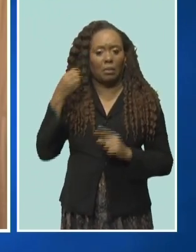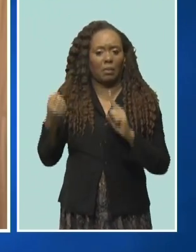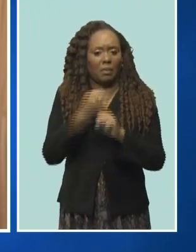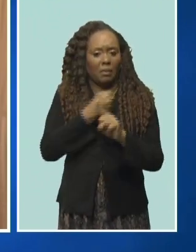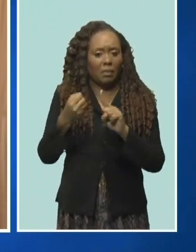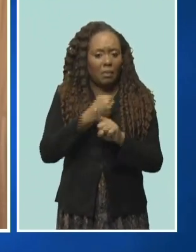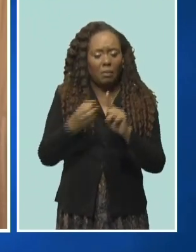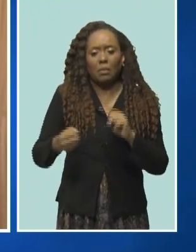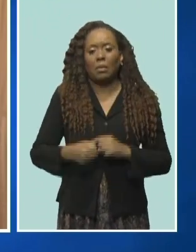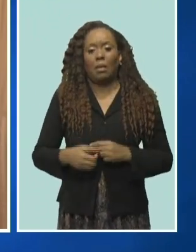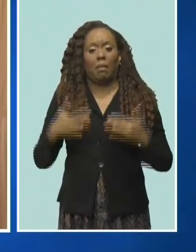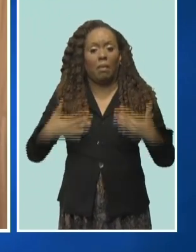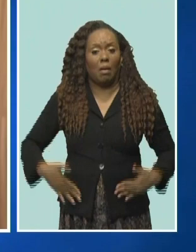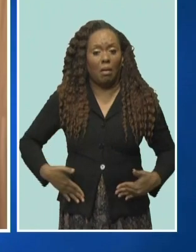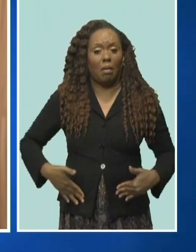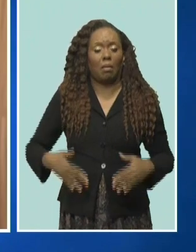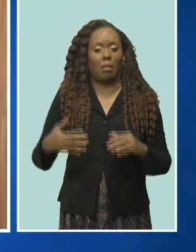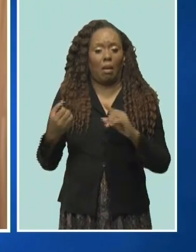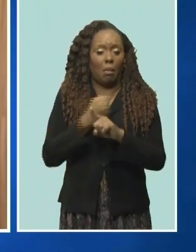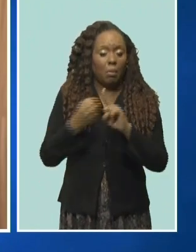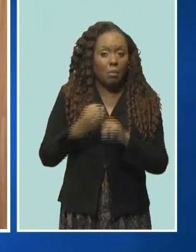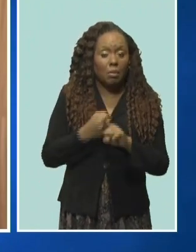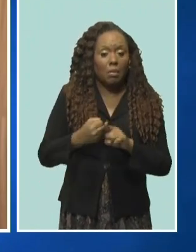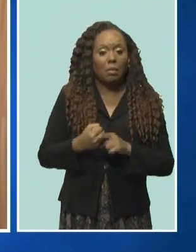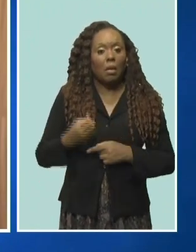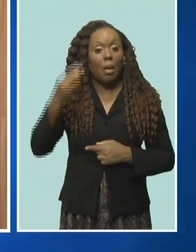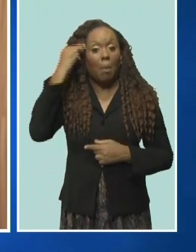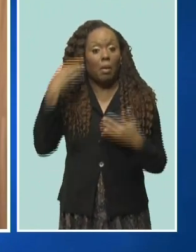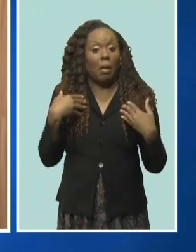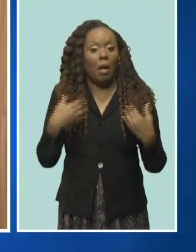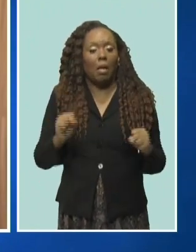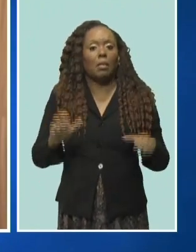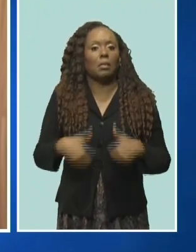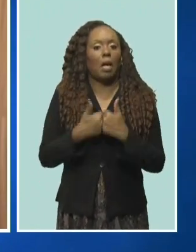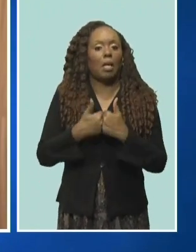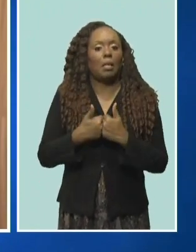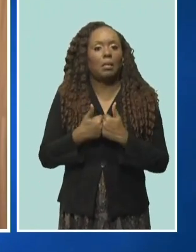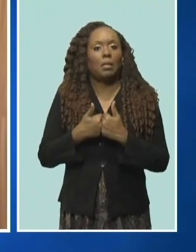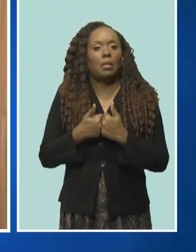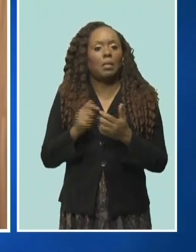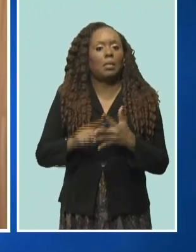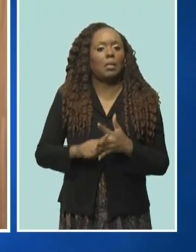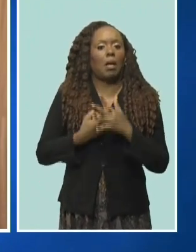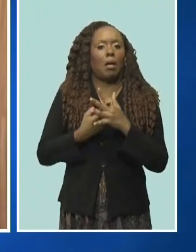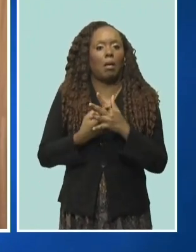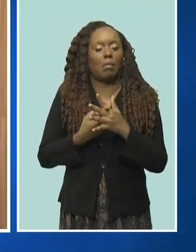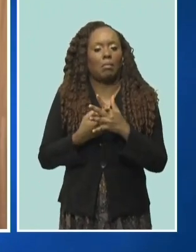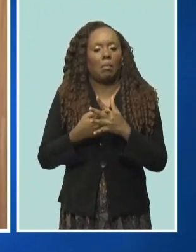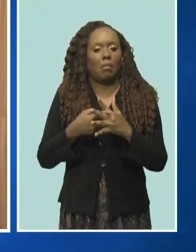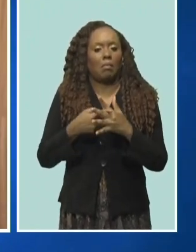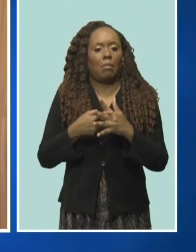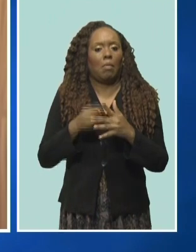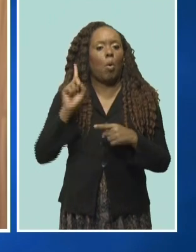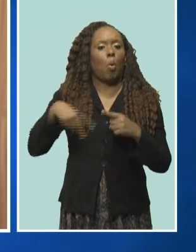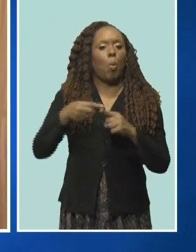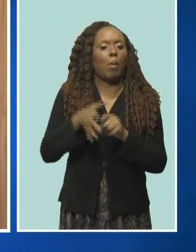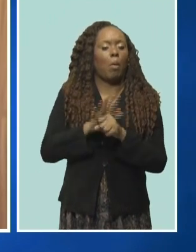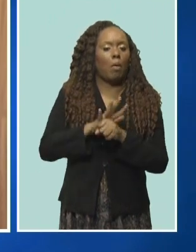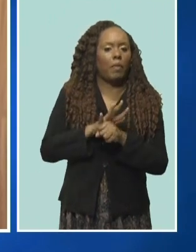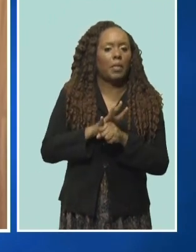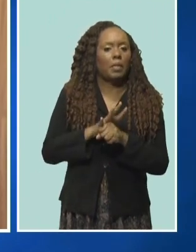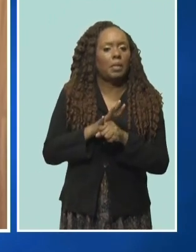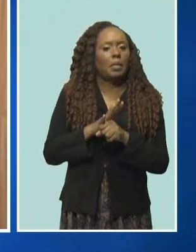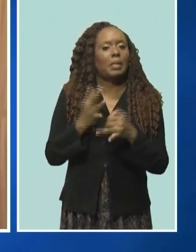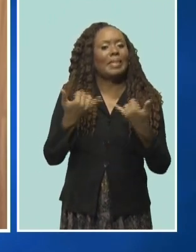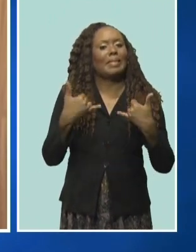The mental health challenges have been compounded, especially since COVID brought the restrictions on movement and individual choices. You